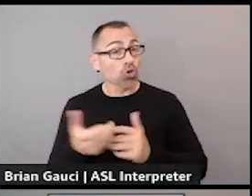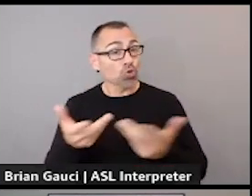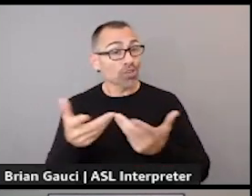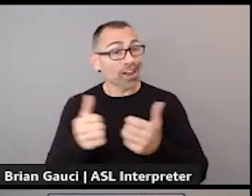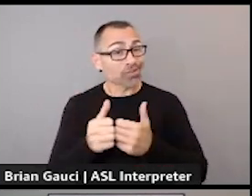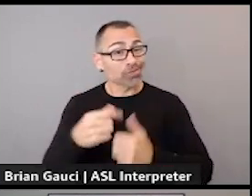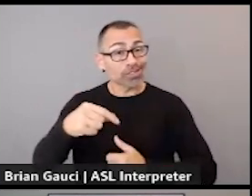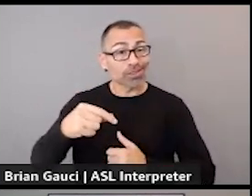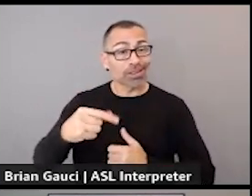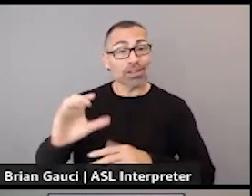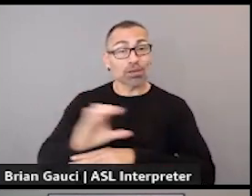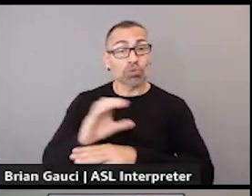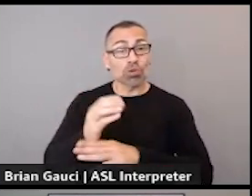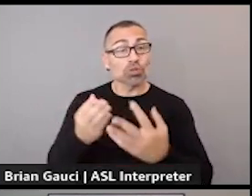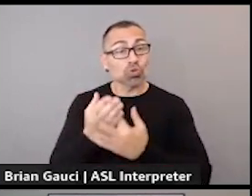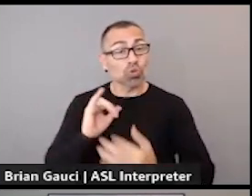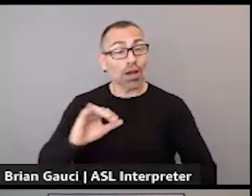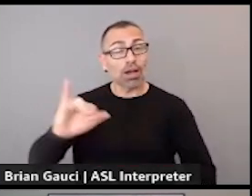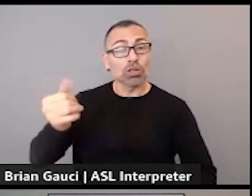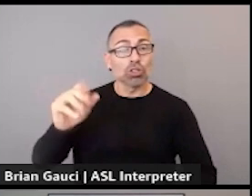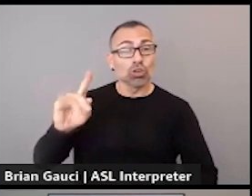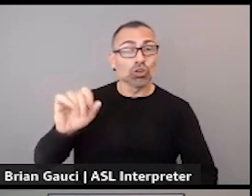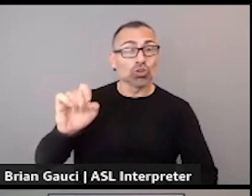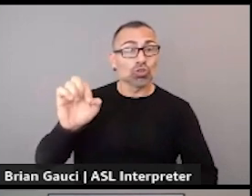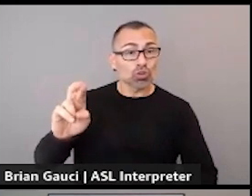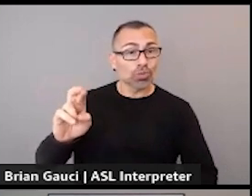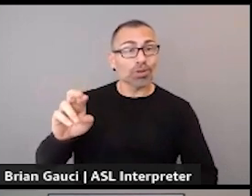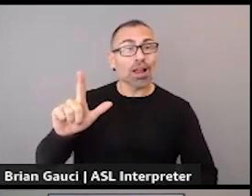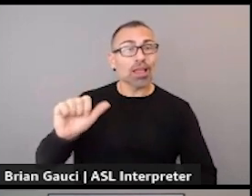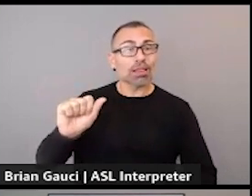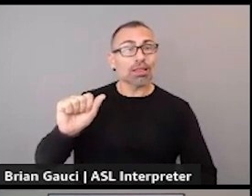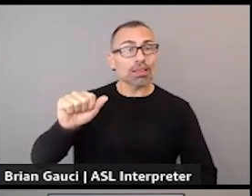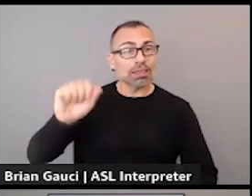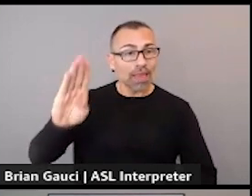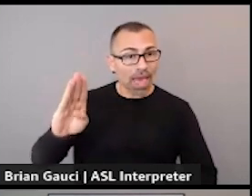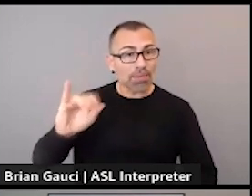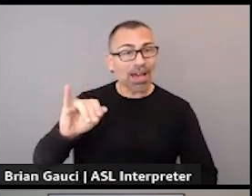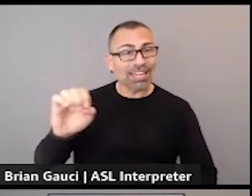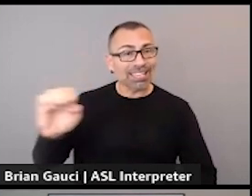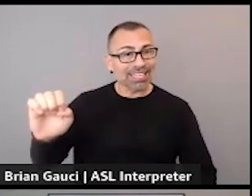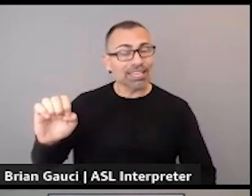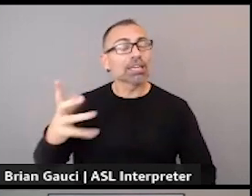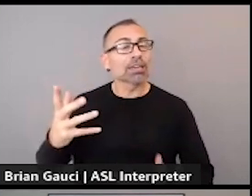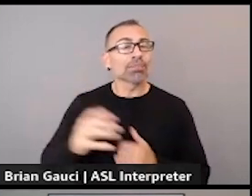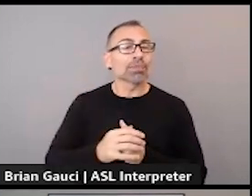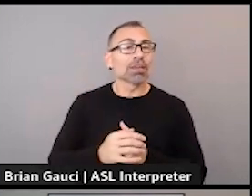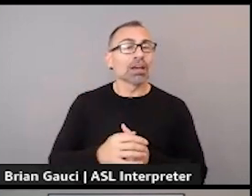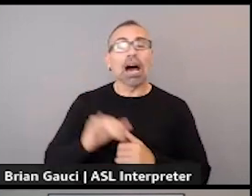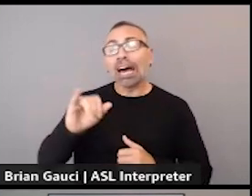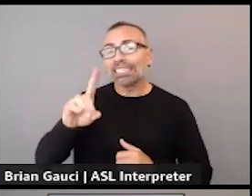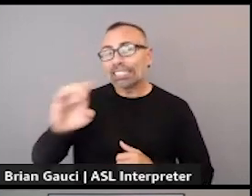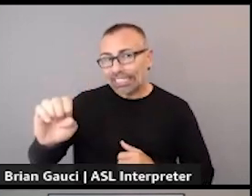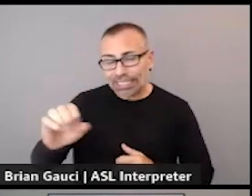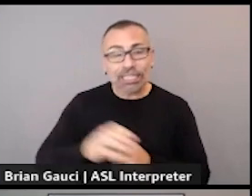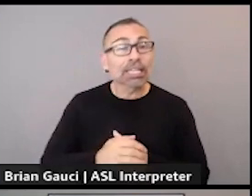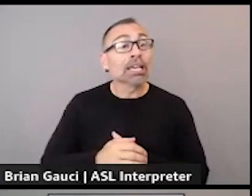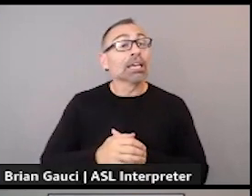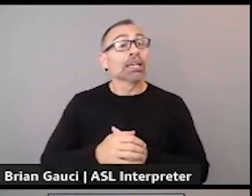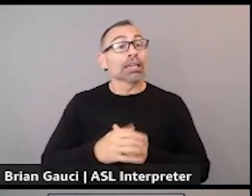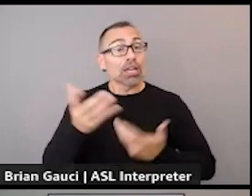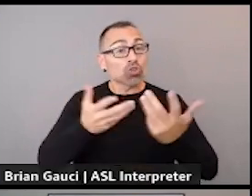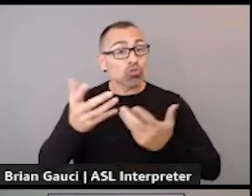we jumped into the demo a little bit quickly. That's on me. So Yeah, I think have we some touched on questions this about like first one already.